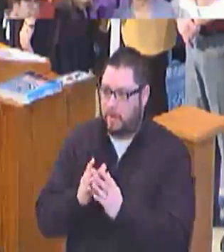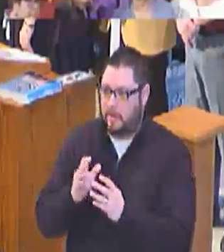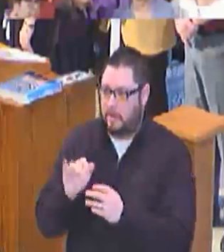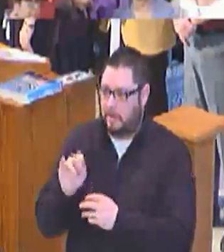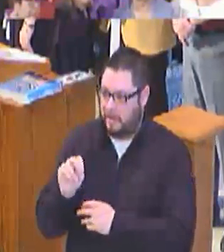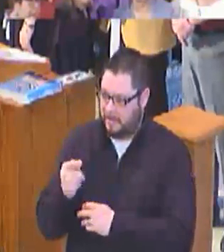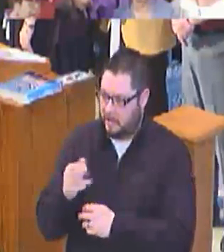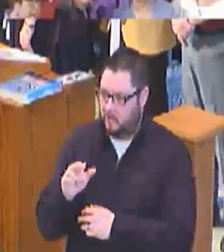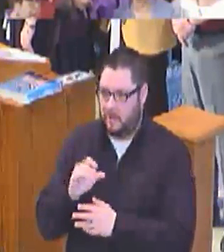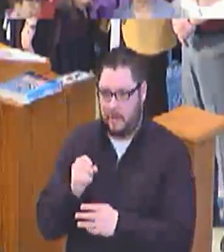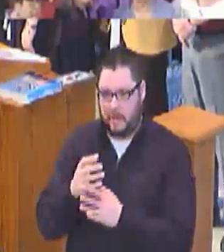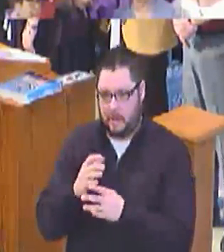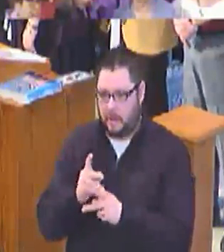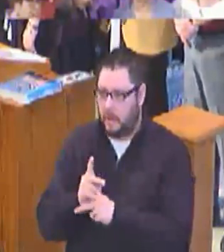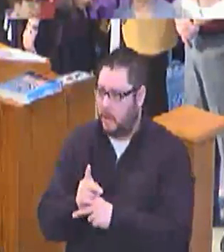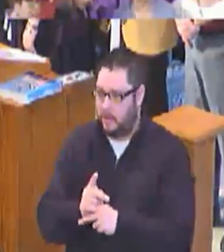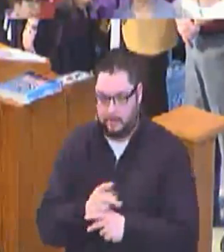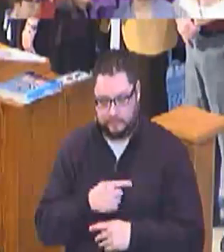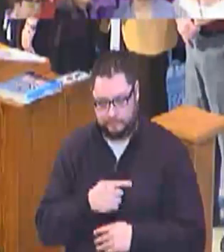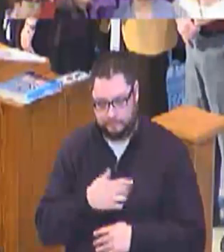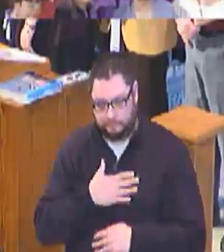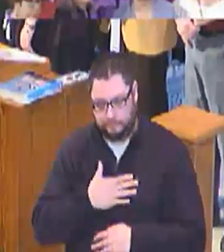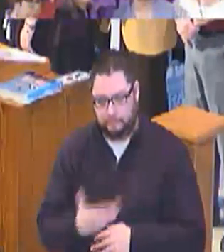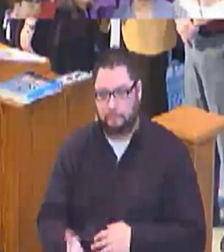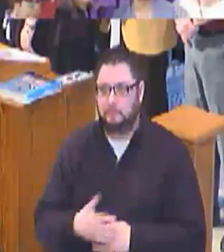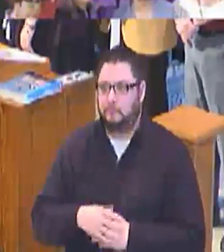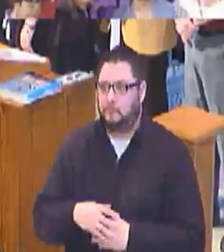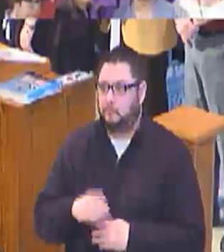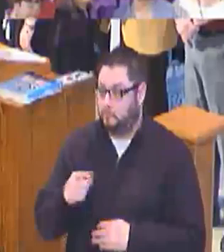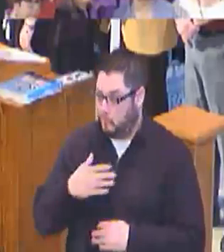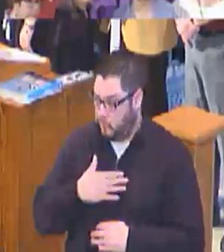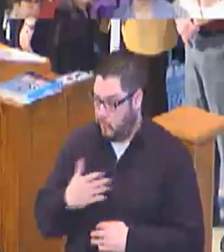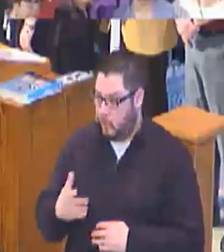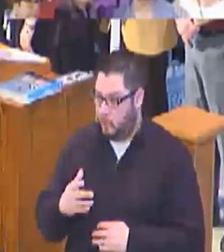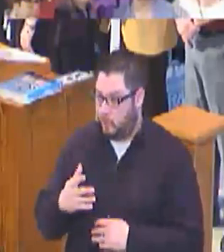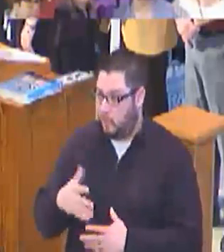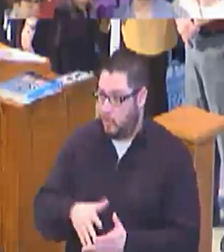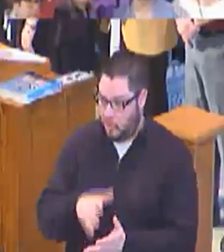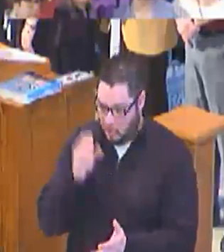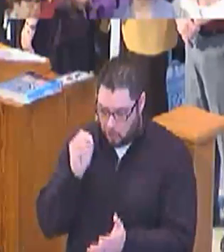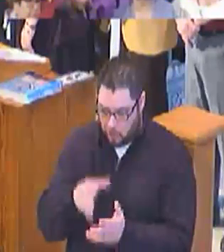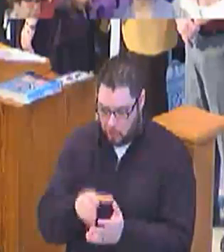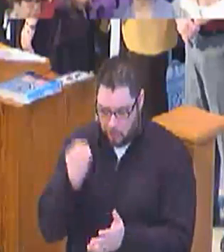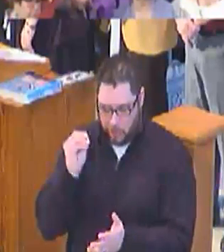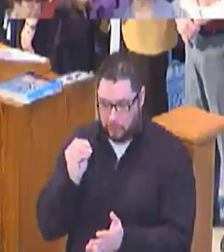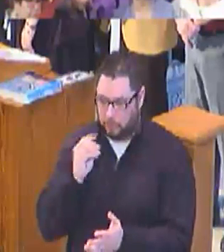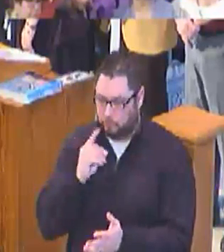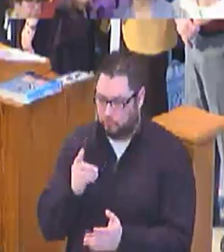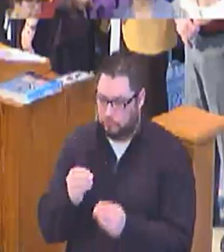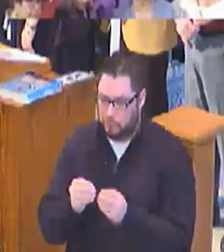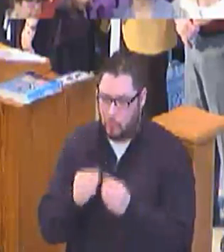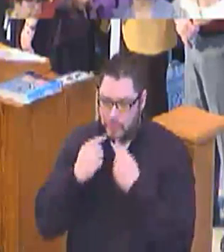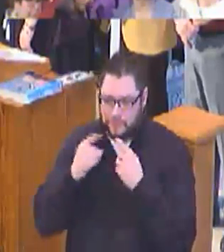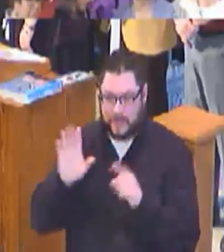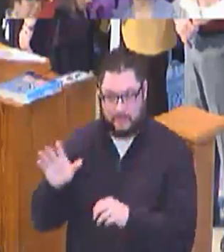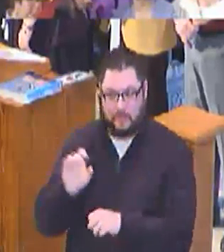care? Are you willing to continually learn to do your job even more